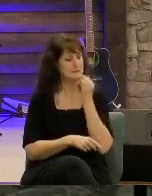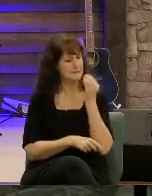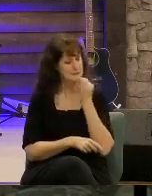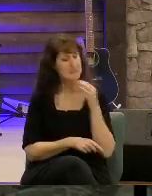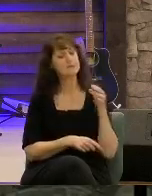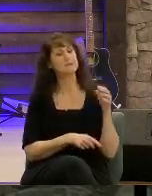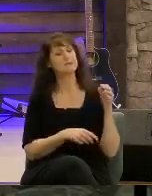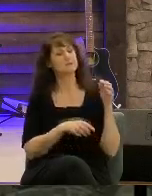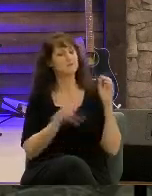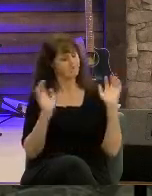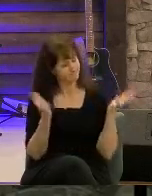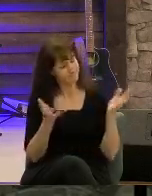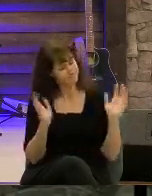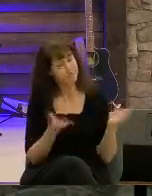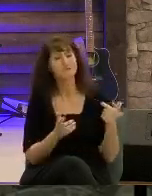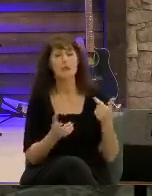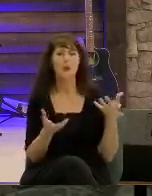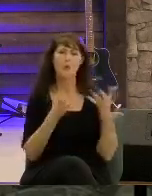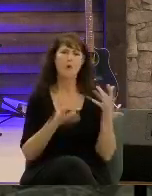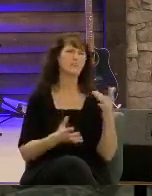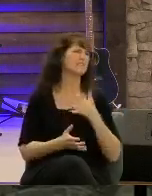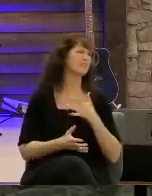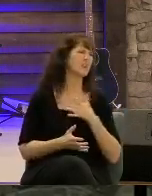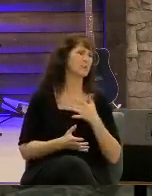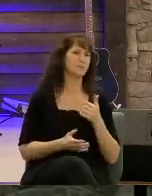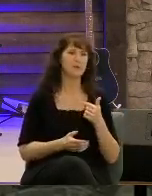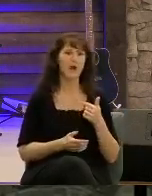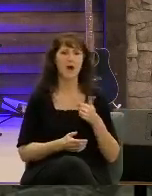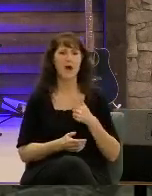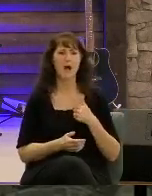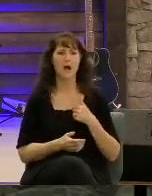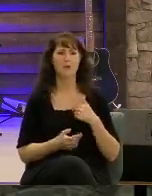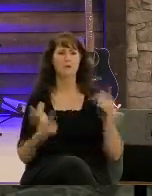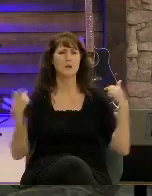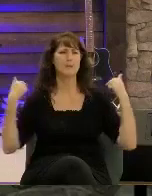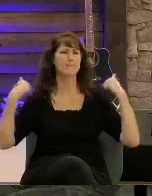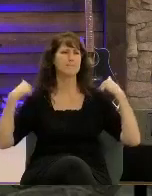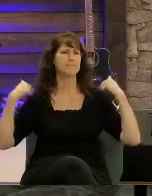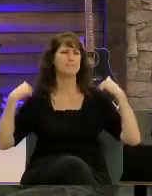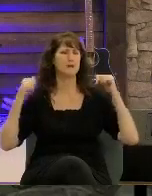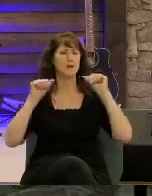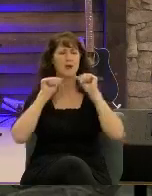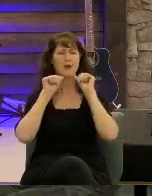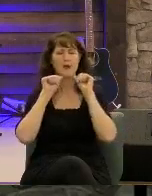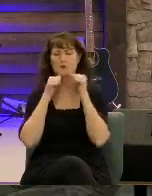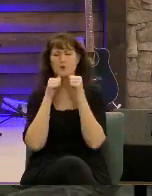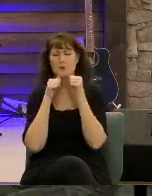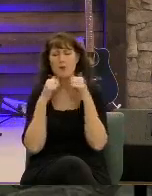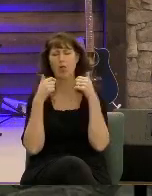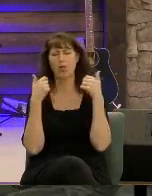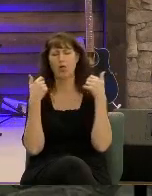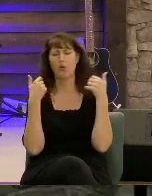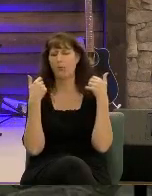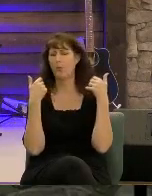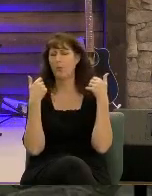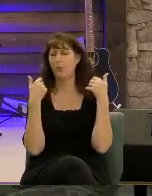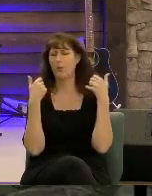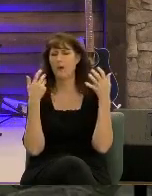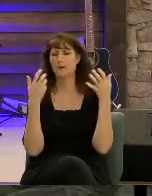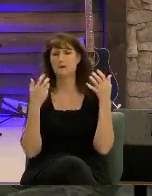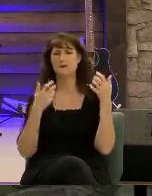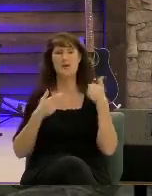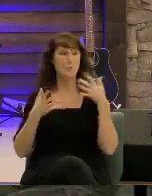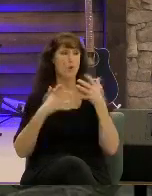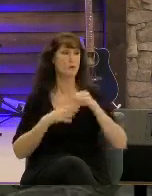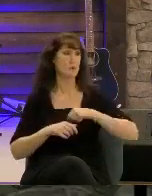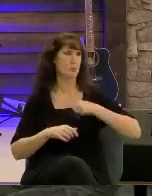and I want to feel good. And I was miserable in my back and shoulders. I was miserable, okay? I want to just brag on the